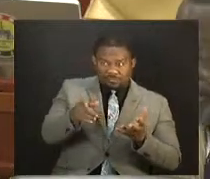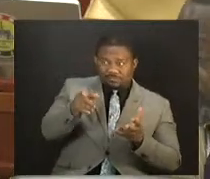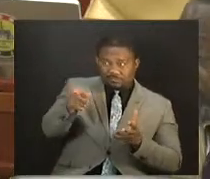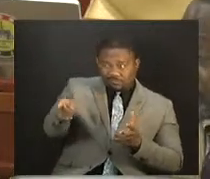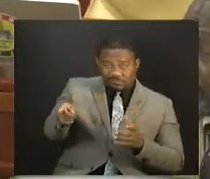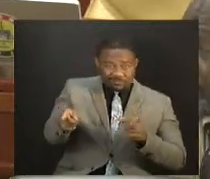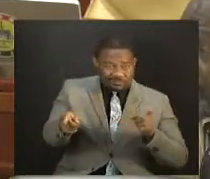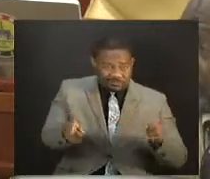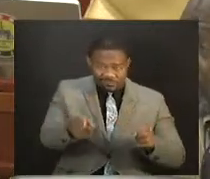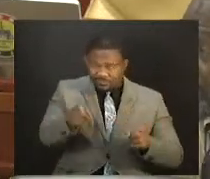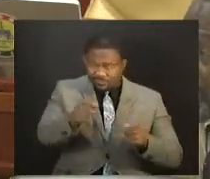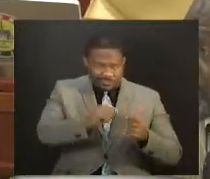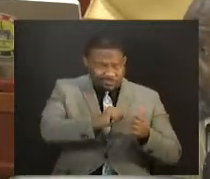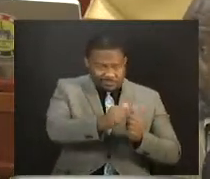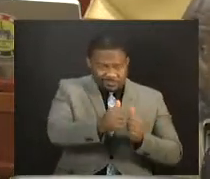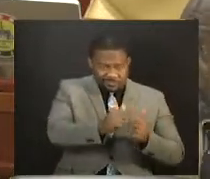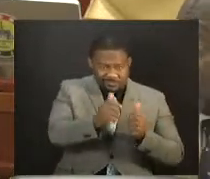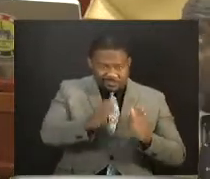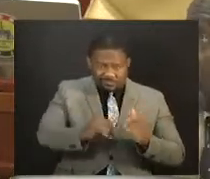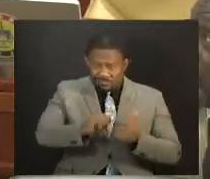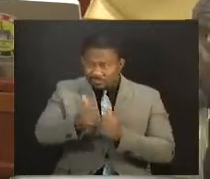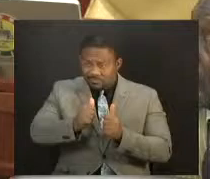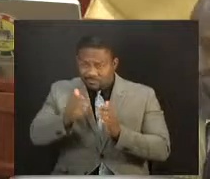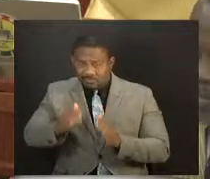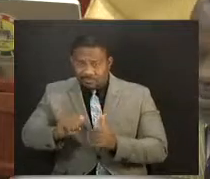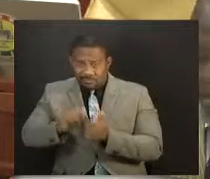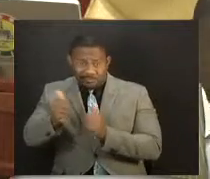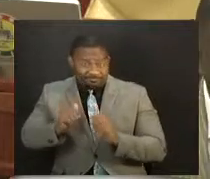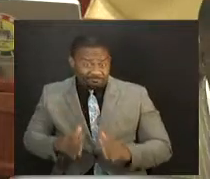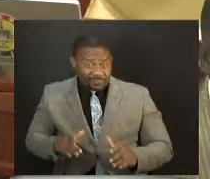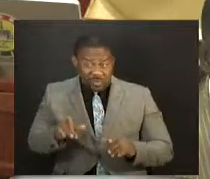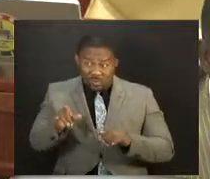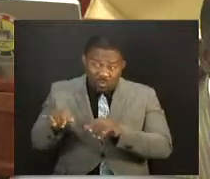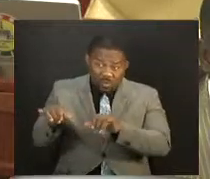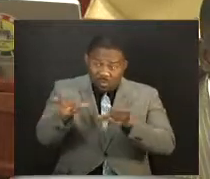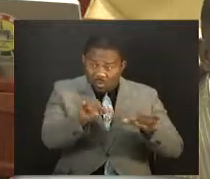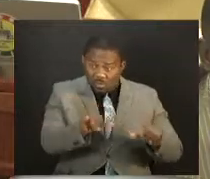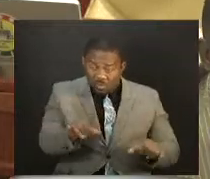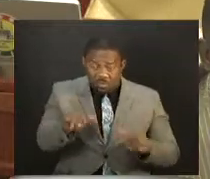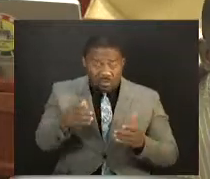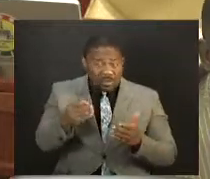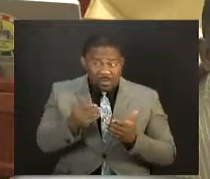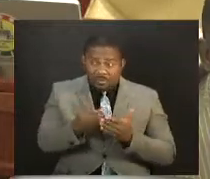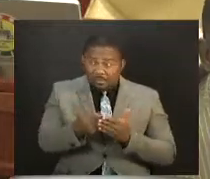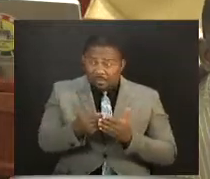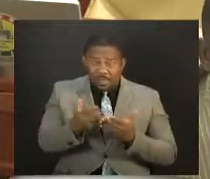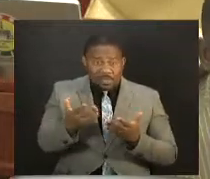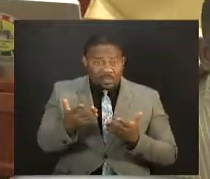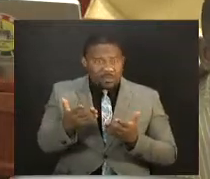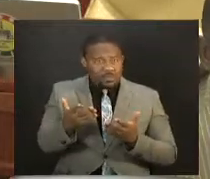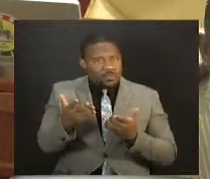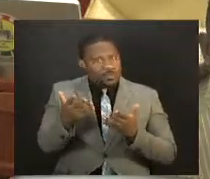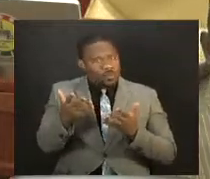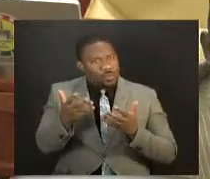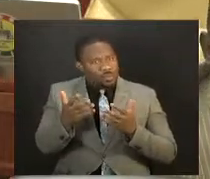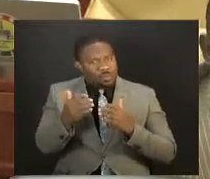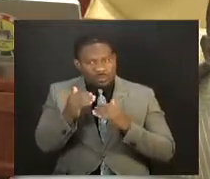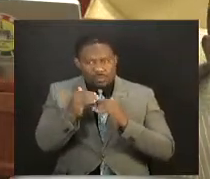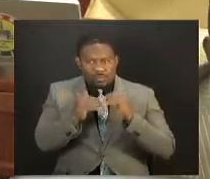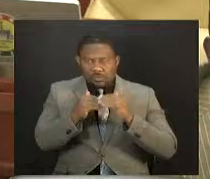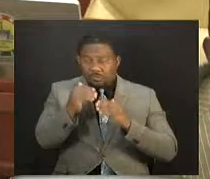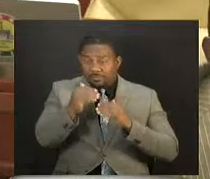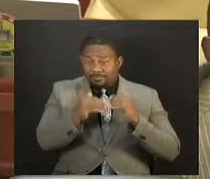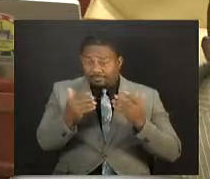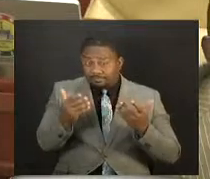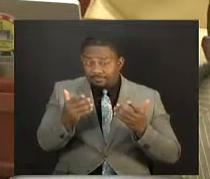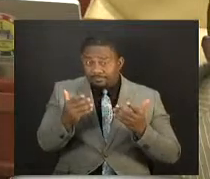Were they also quoting 121 billion? Yeah. Can they tell us what the other bidders were willing to construct the property for,